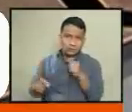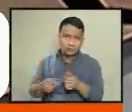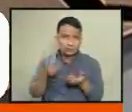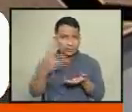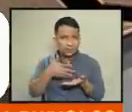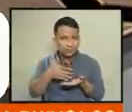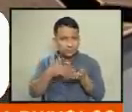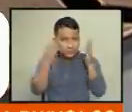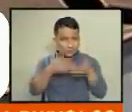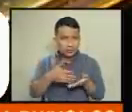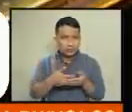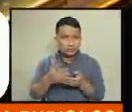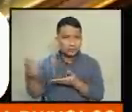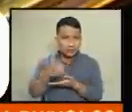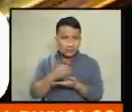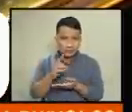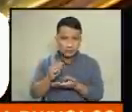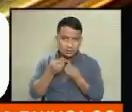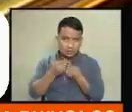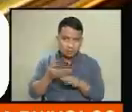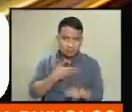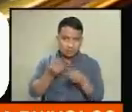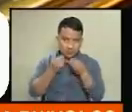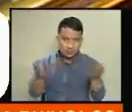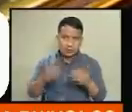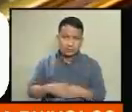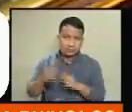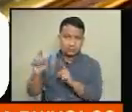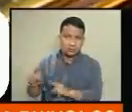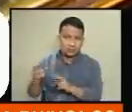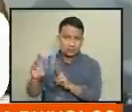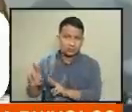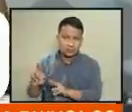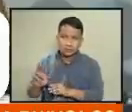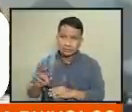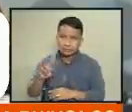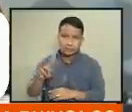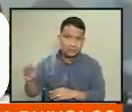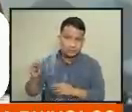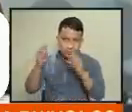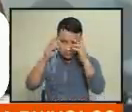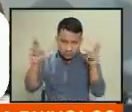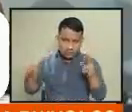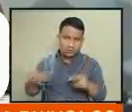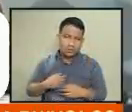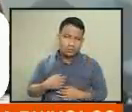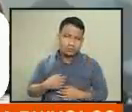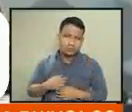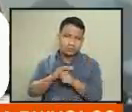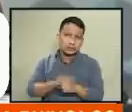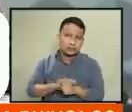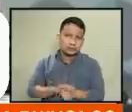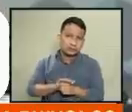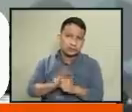nilang mabuti ang kanilang mga datos bago ilabas sa publiko. With all due respect to the Vice Mayor, we can understand that he is under so much stress.